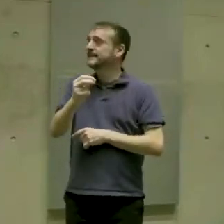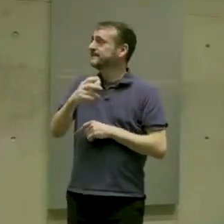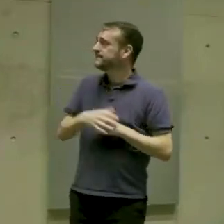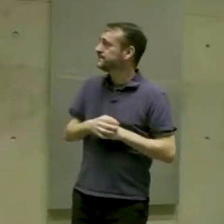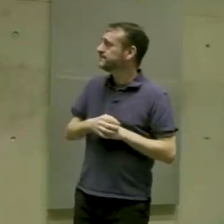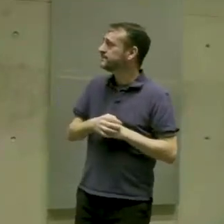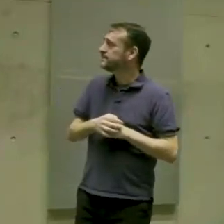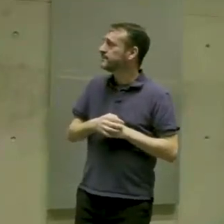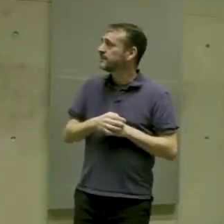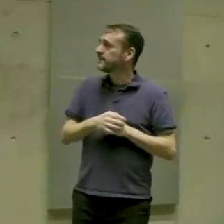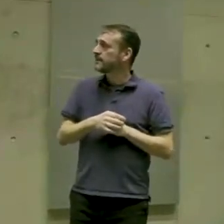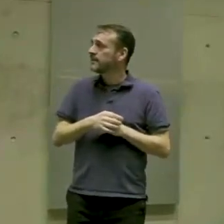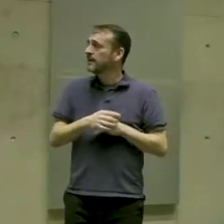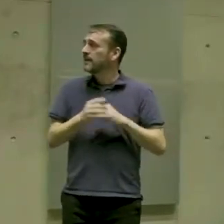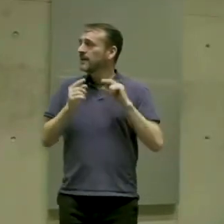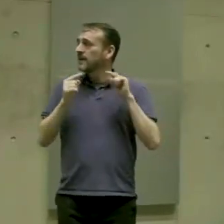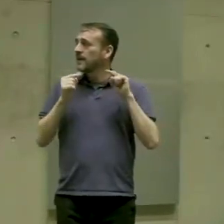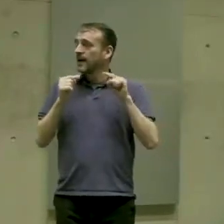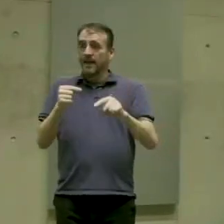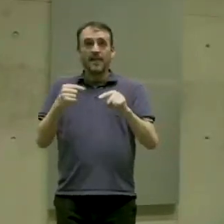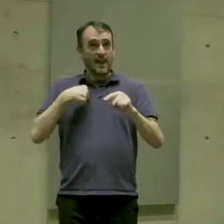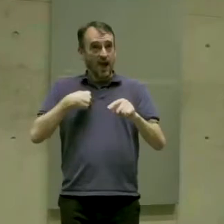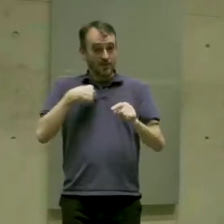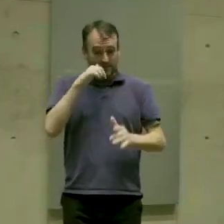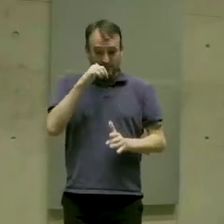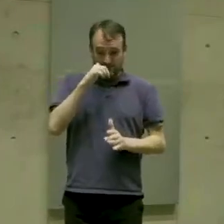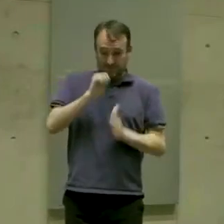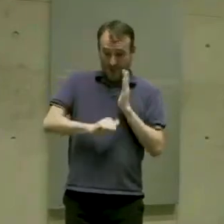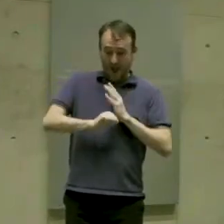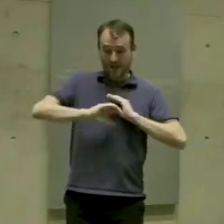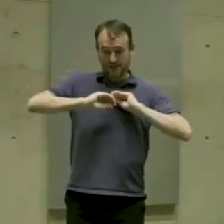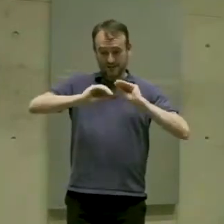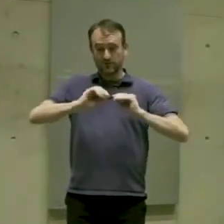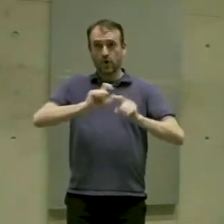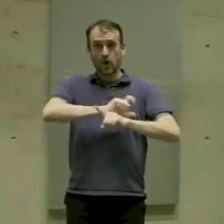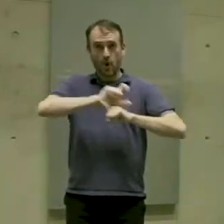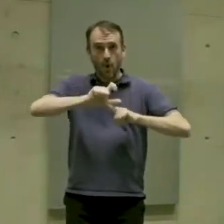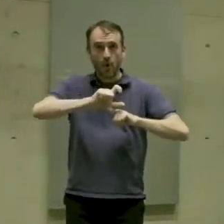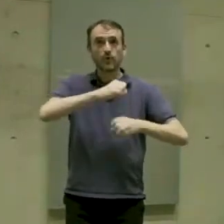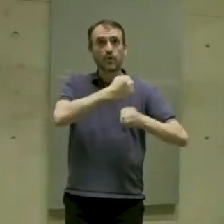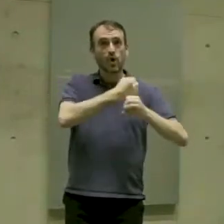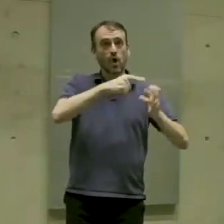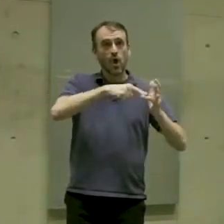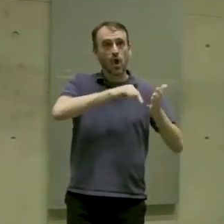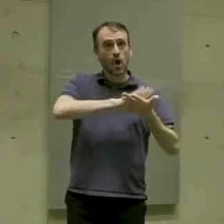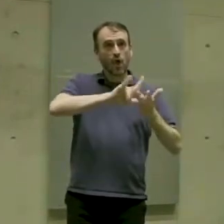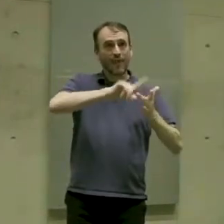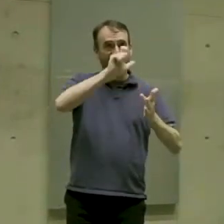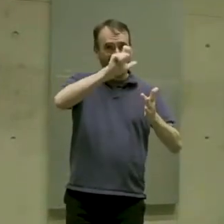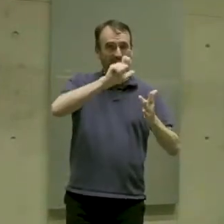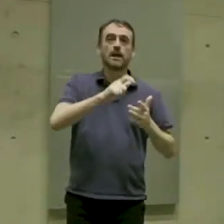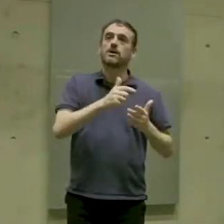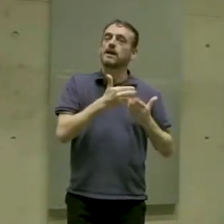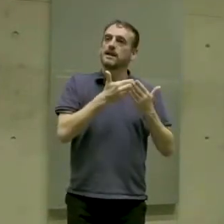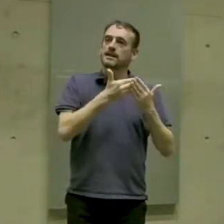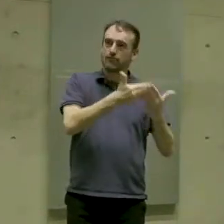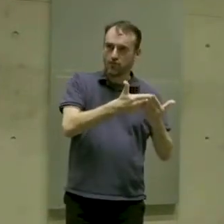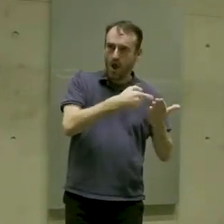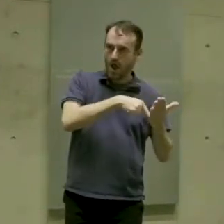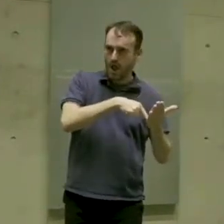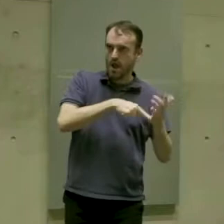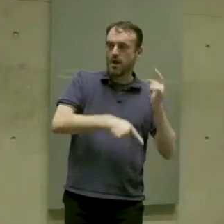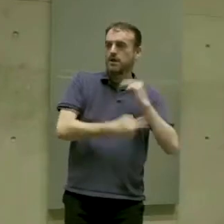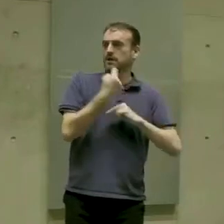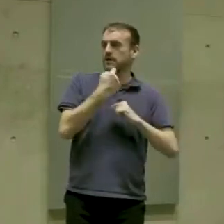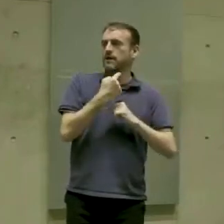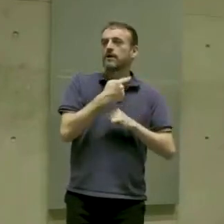important to me being that I took a course in Gothic literature from the 18th and 19th centuries. Now, remember that